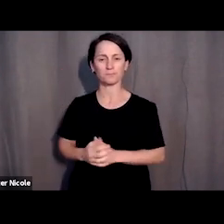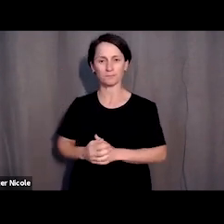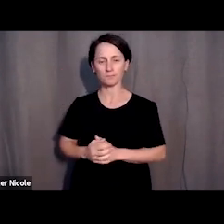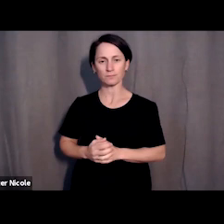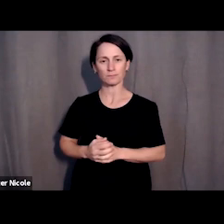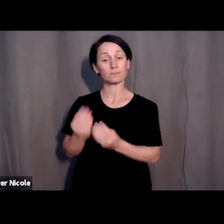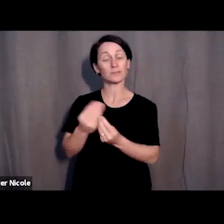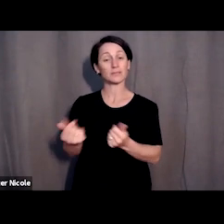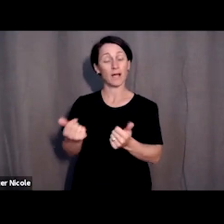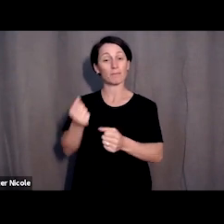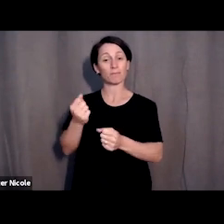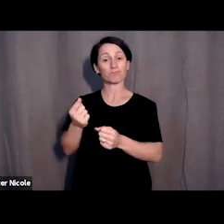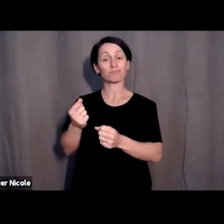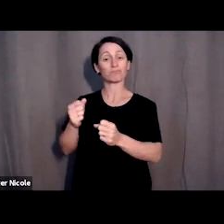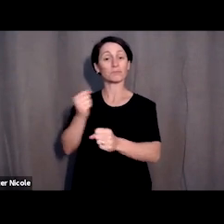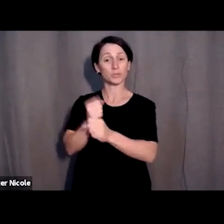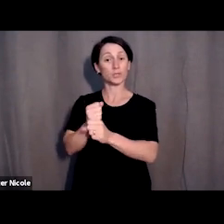of doctors assisting people